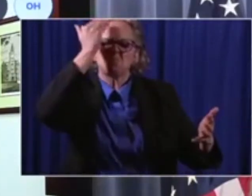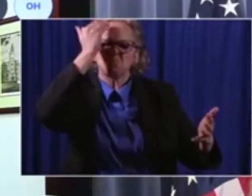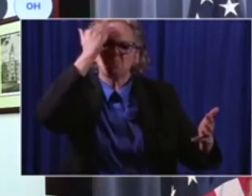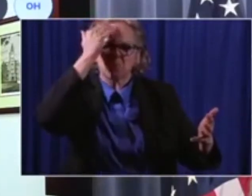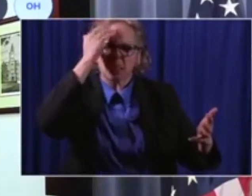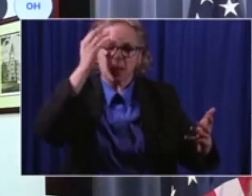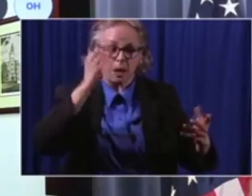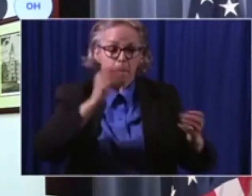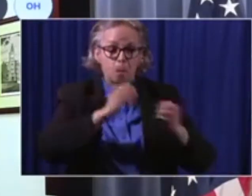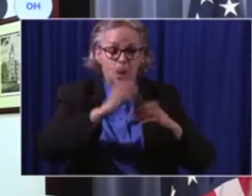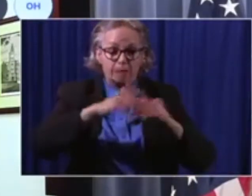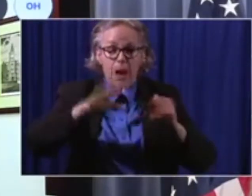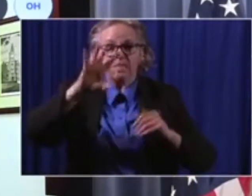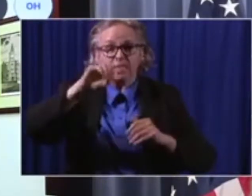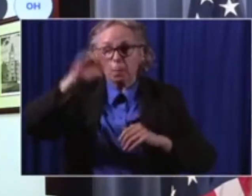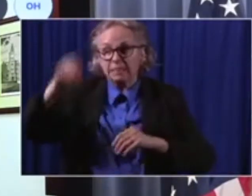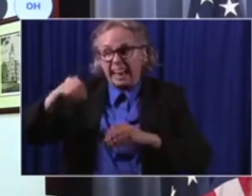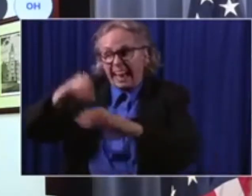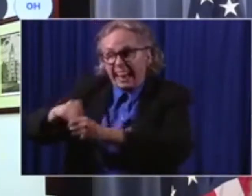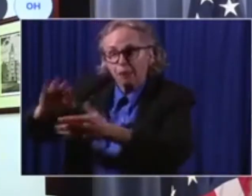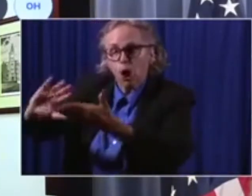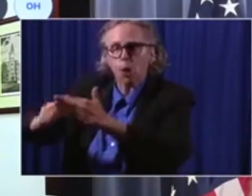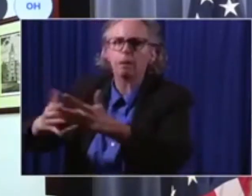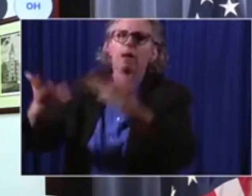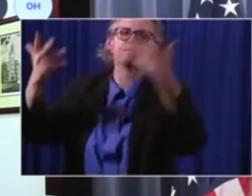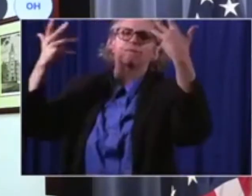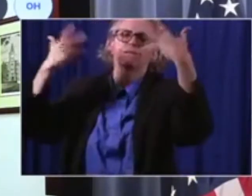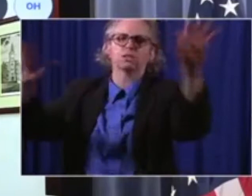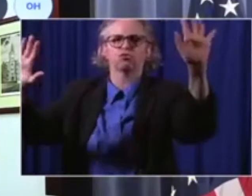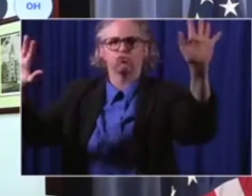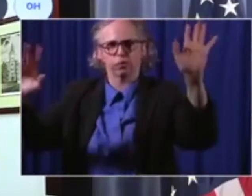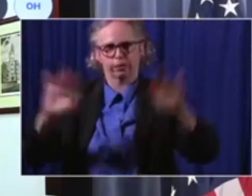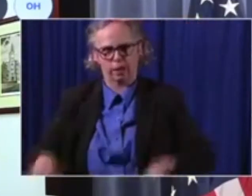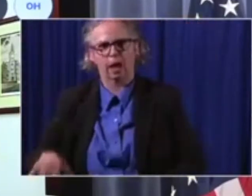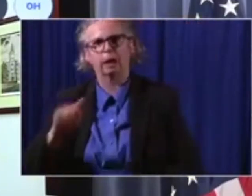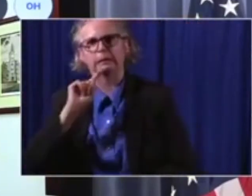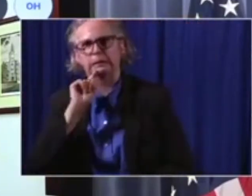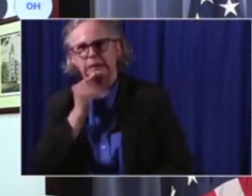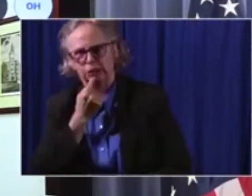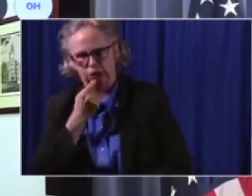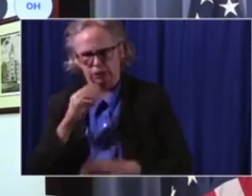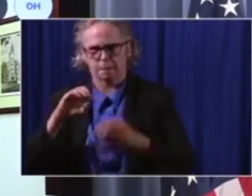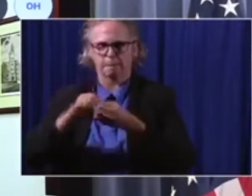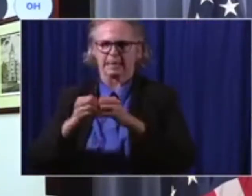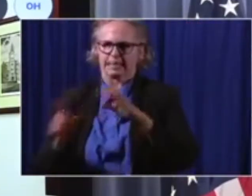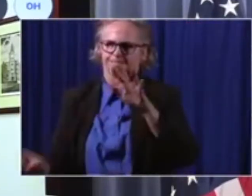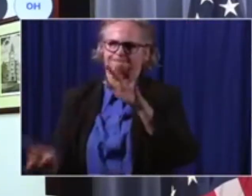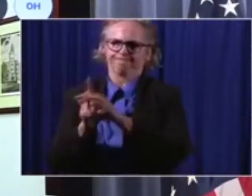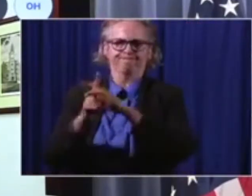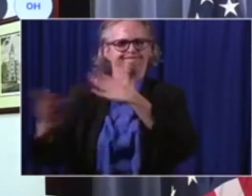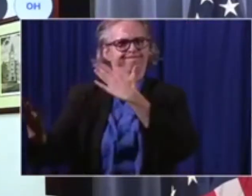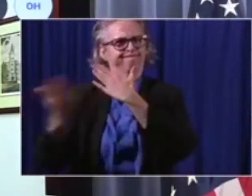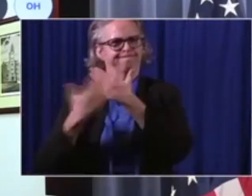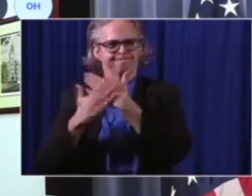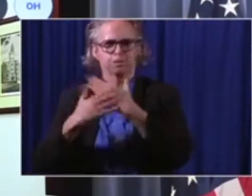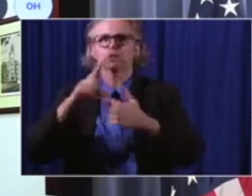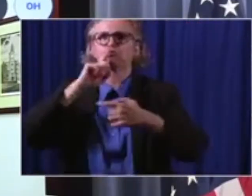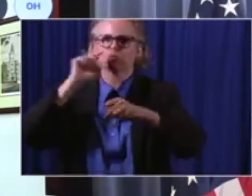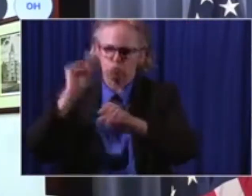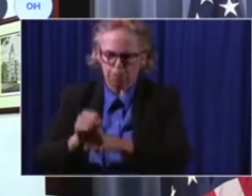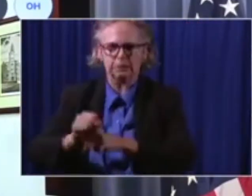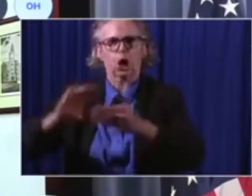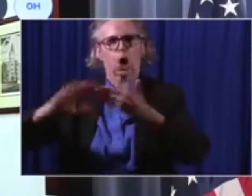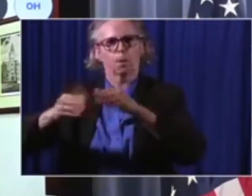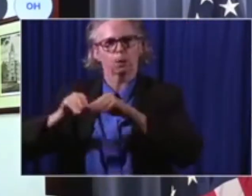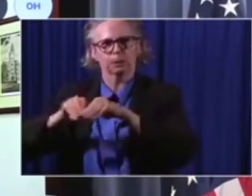the community of the new cases, then this metric will flag, which shows that there's community spread, not just in congregate